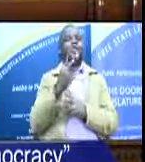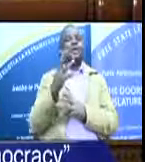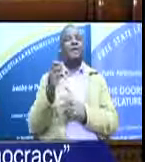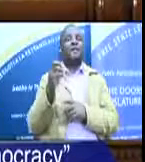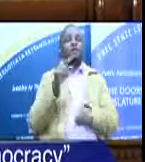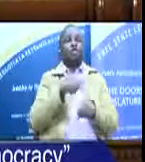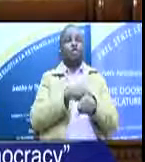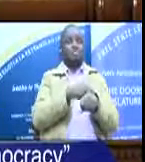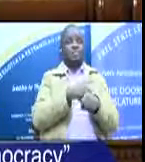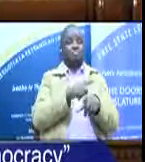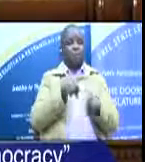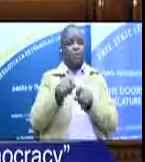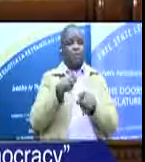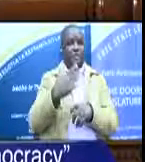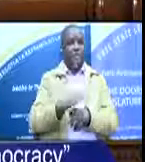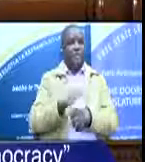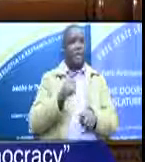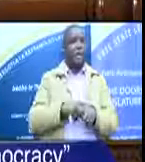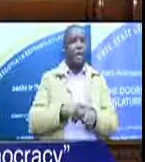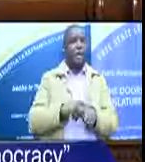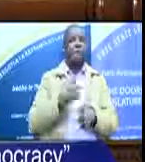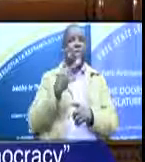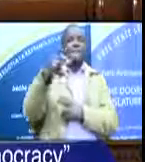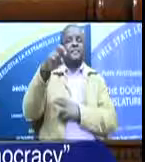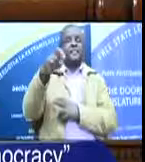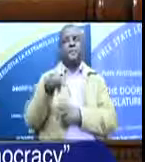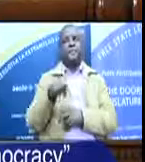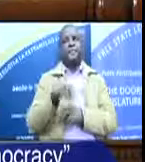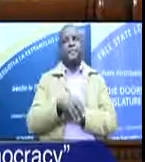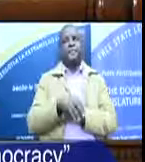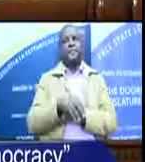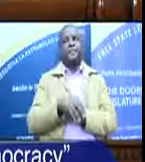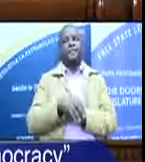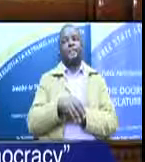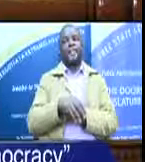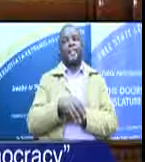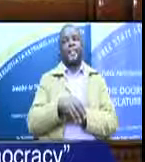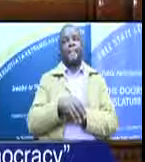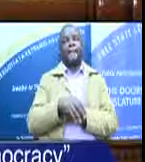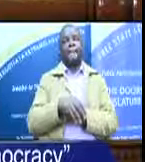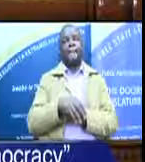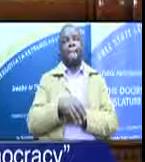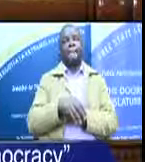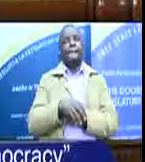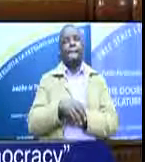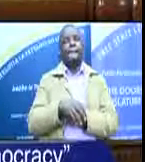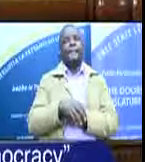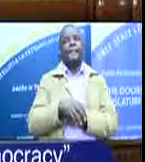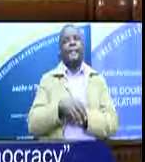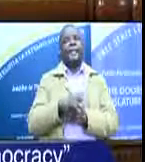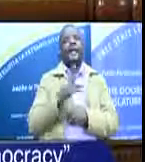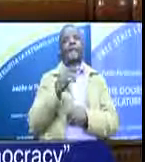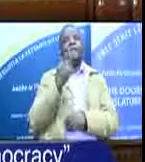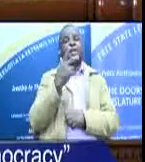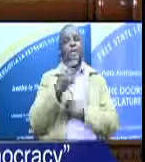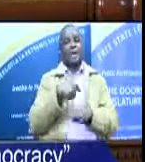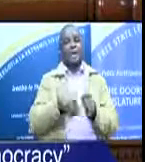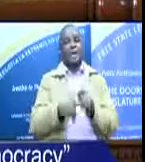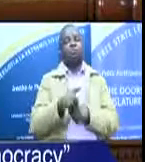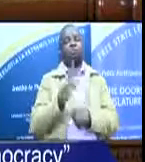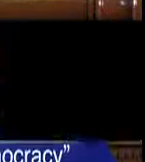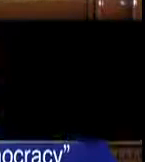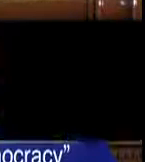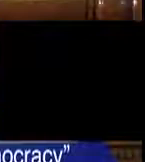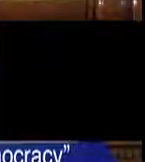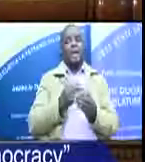medical officers were trained during this outreach visits. In this financial year, we